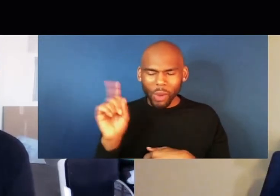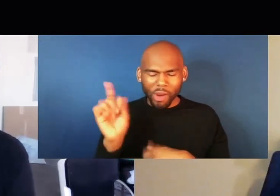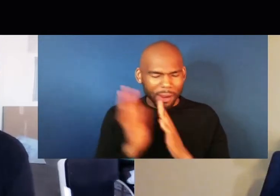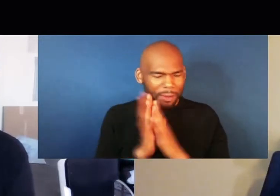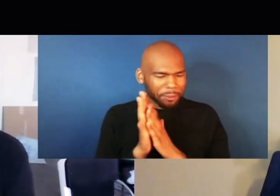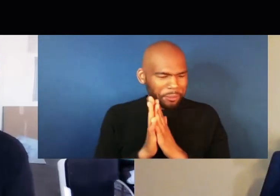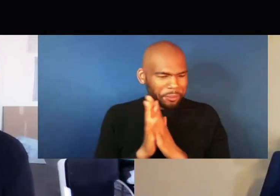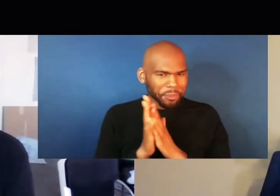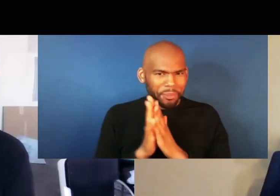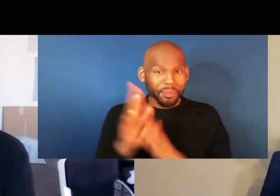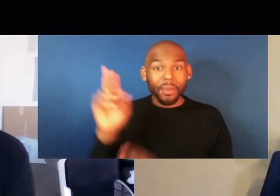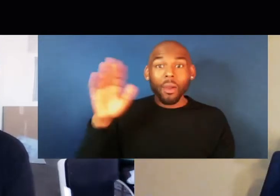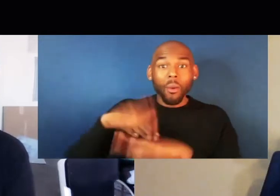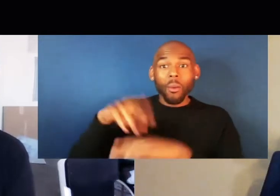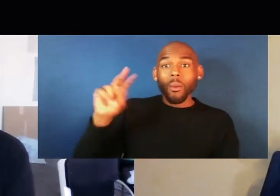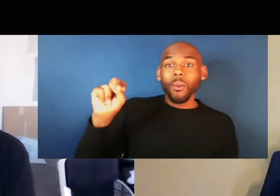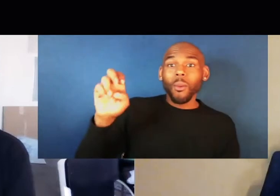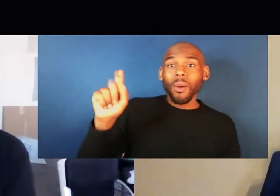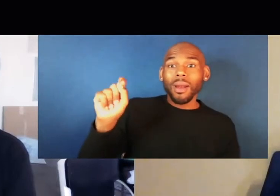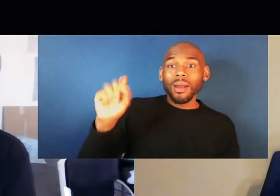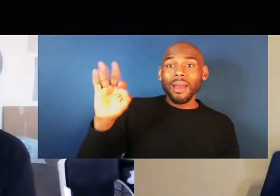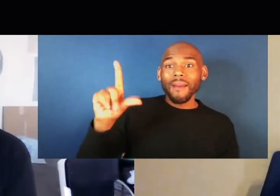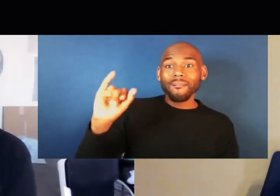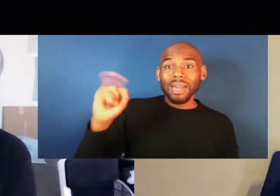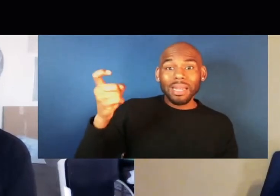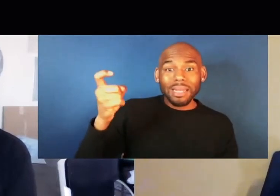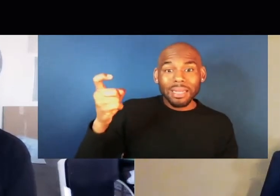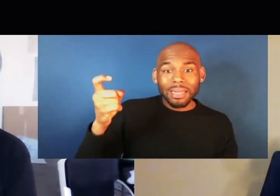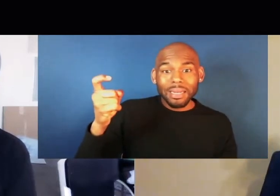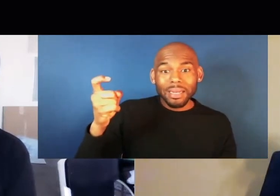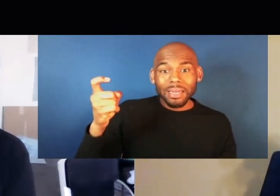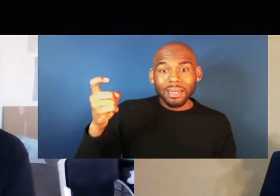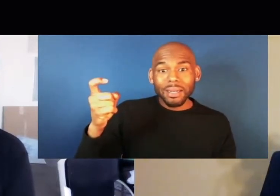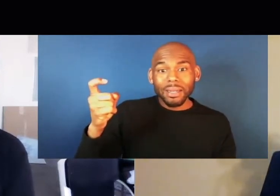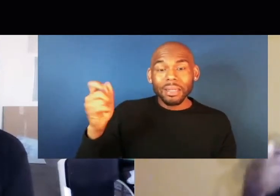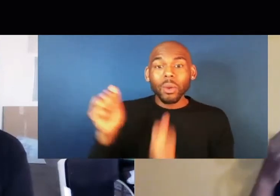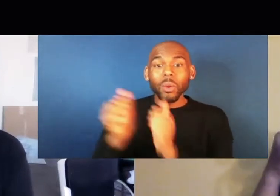on the